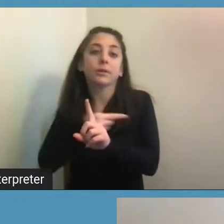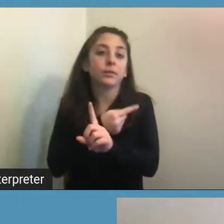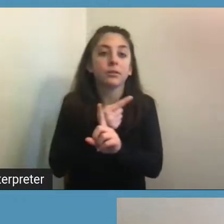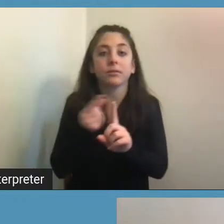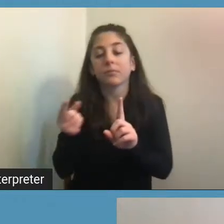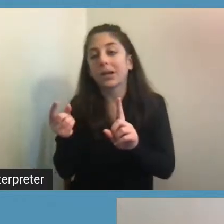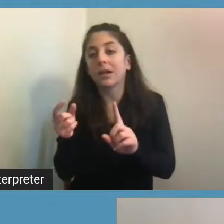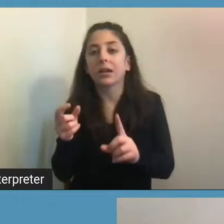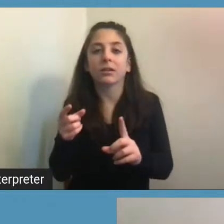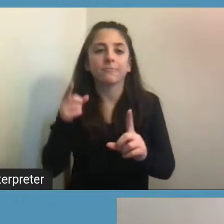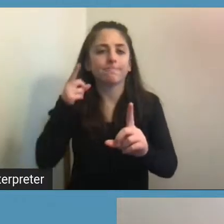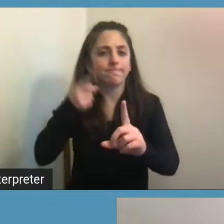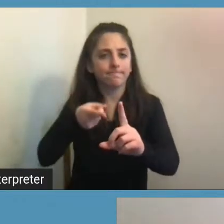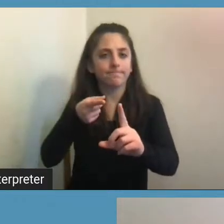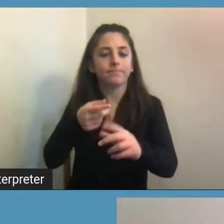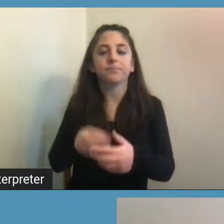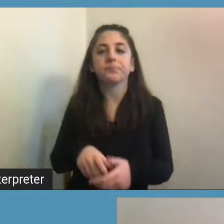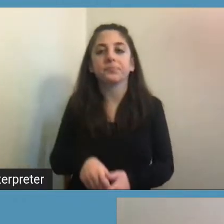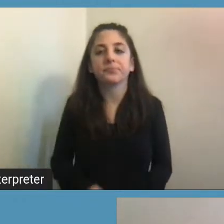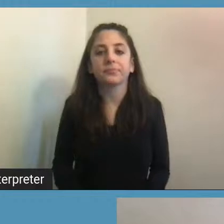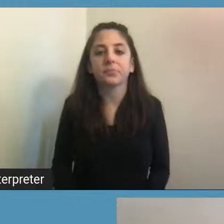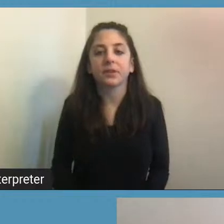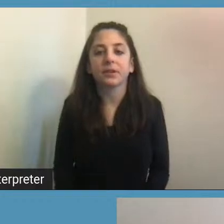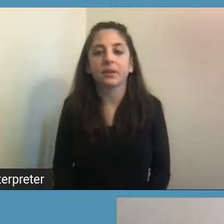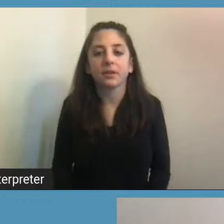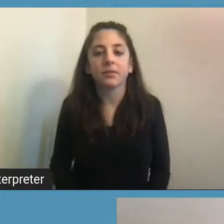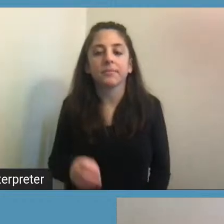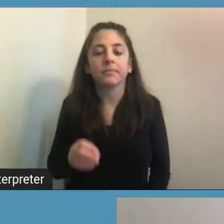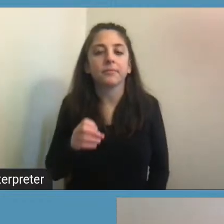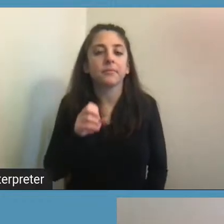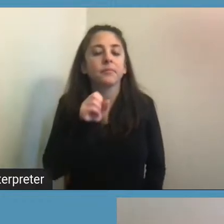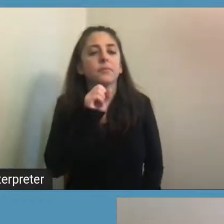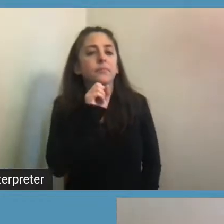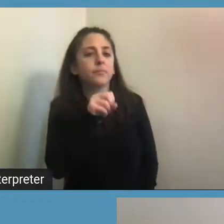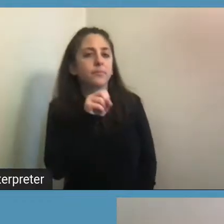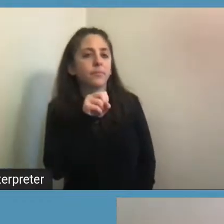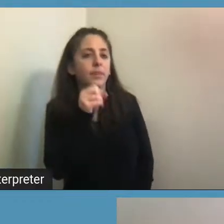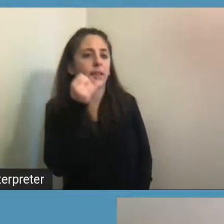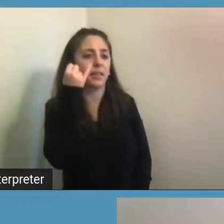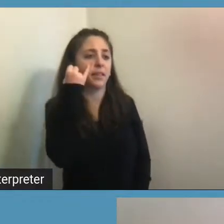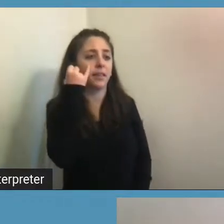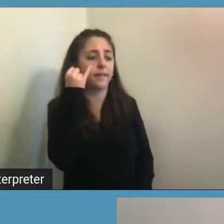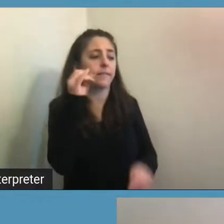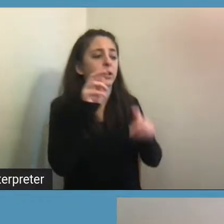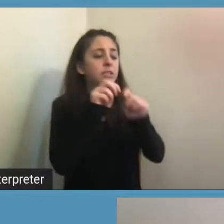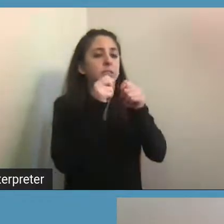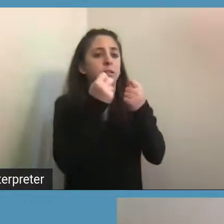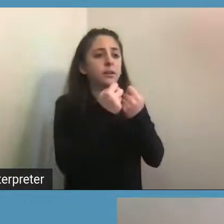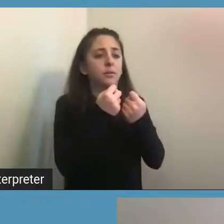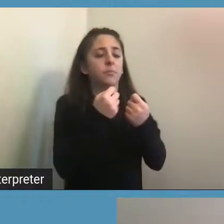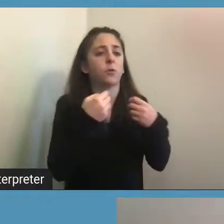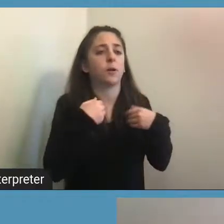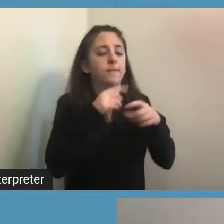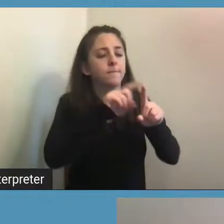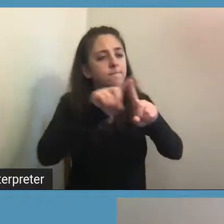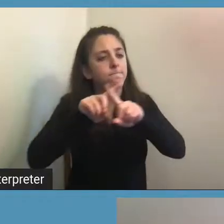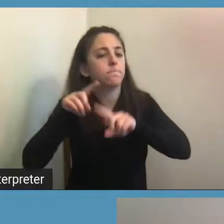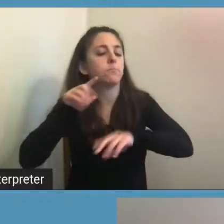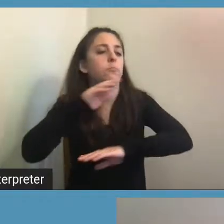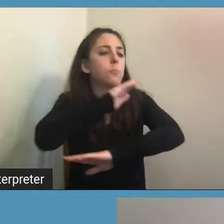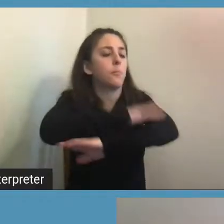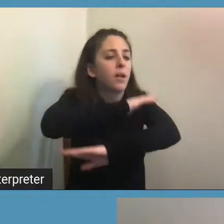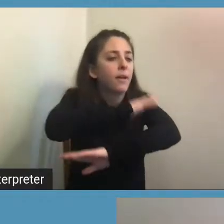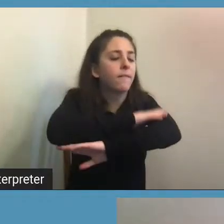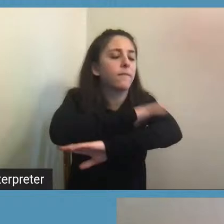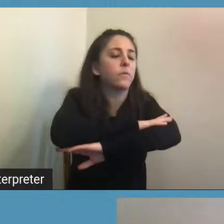Then do it that way. Yeah, especially if you have a team working on multiple channels. A museum